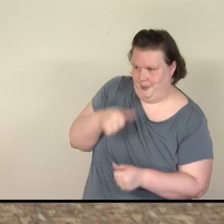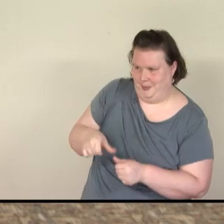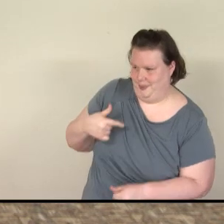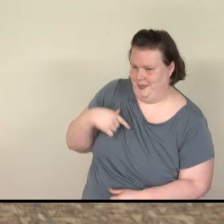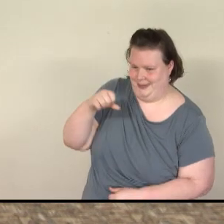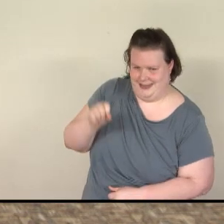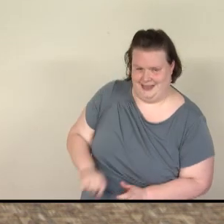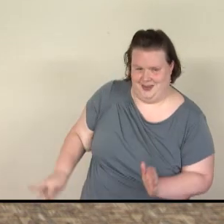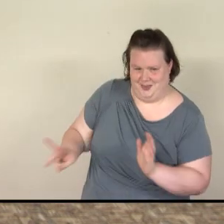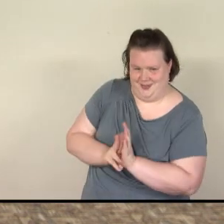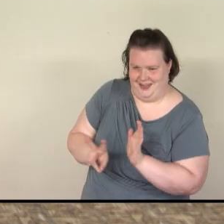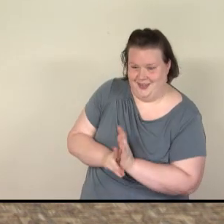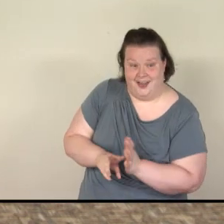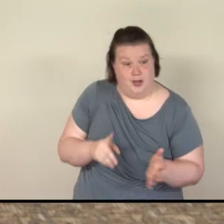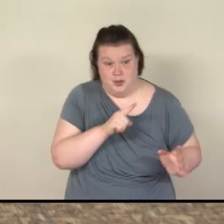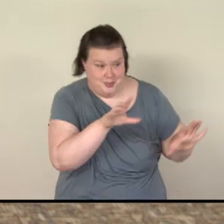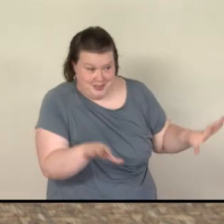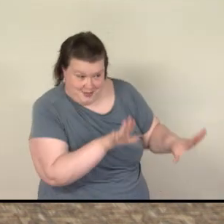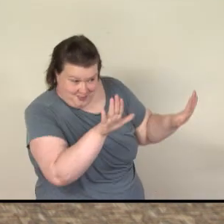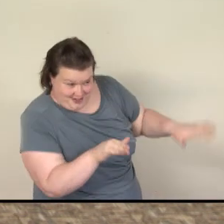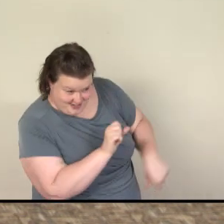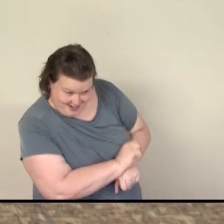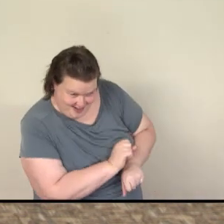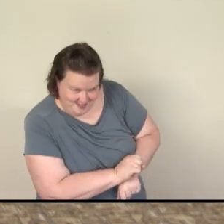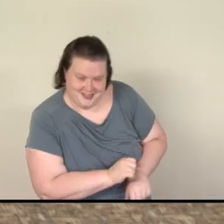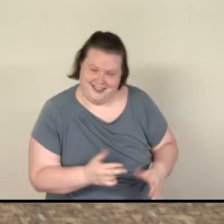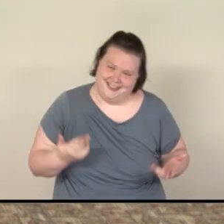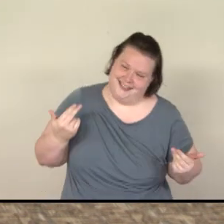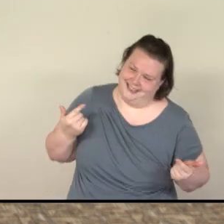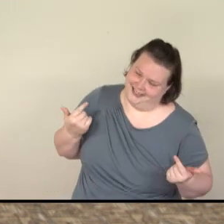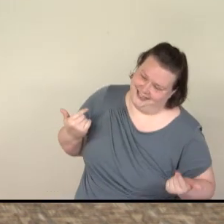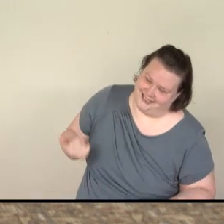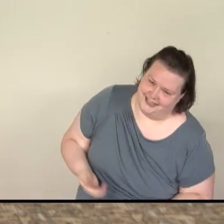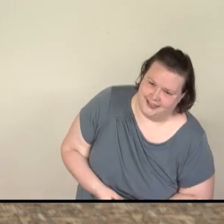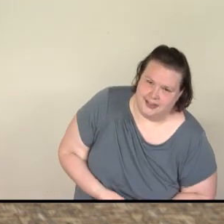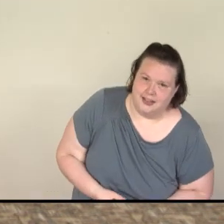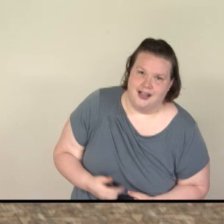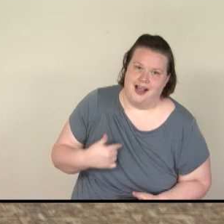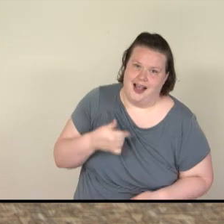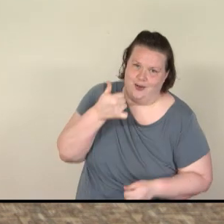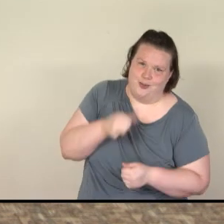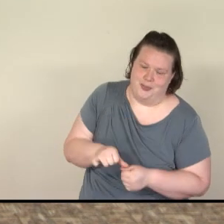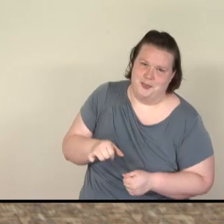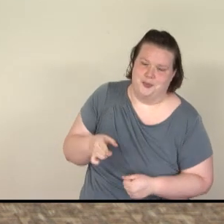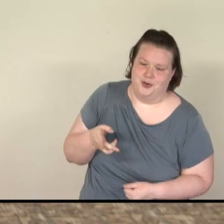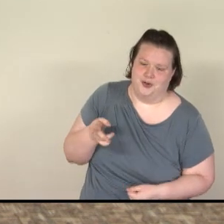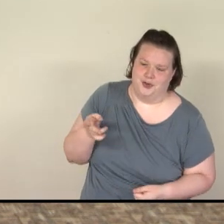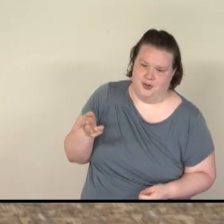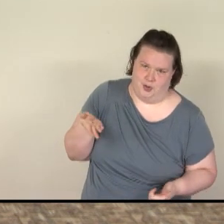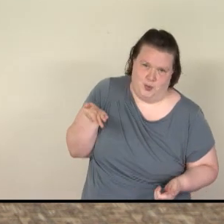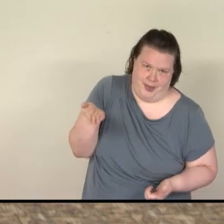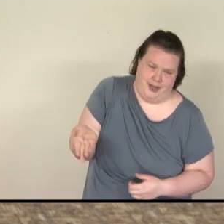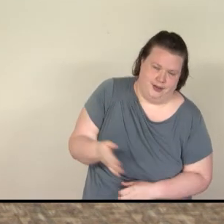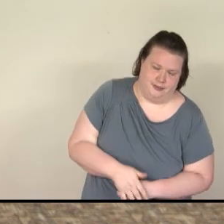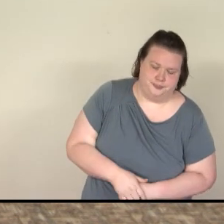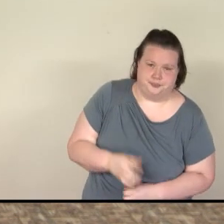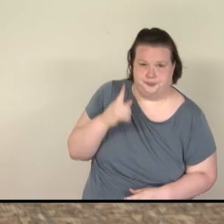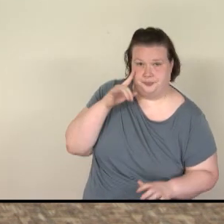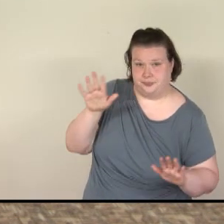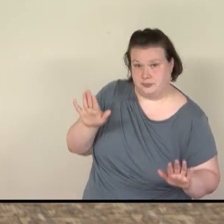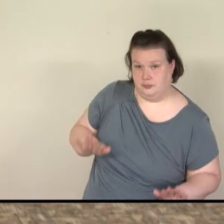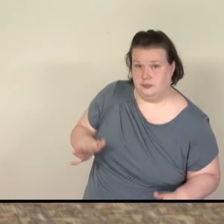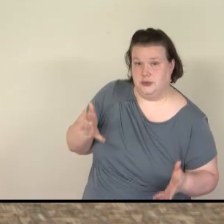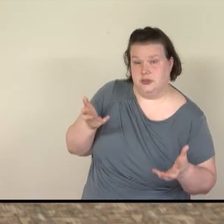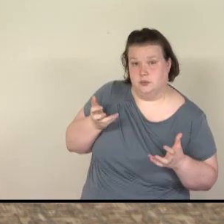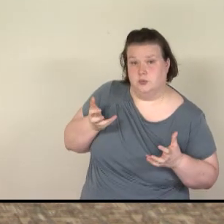because I was dressed as Santa Claus. I was going to say, you did a great job. But I remember you guys being there. And I think that's great. But I would want